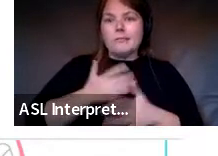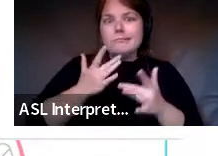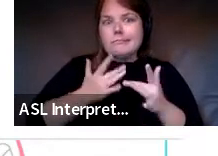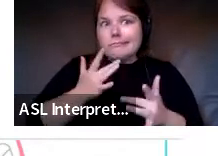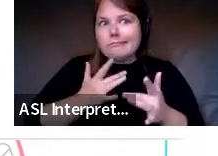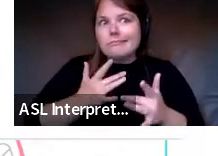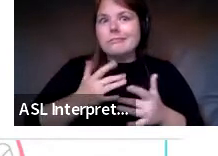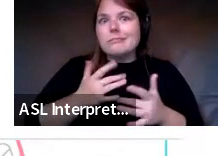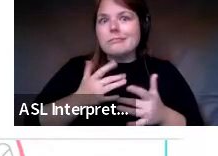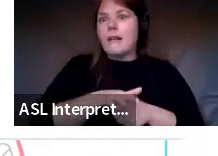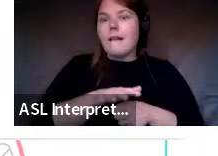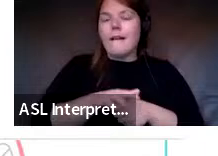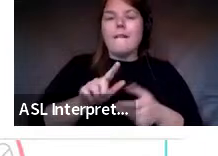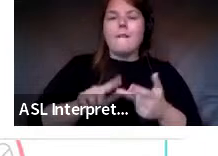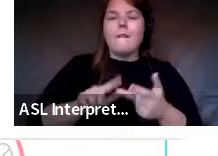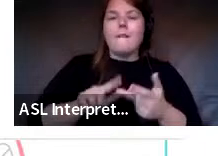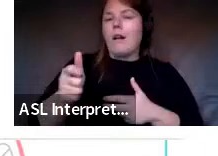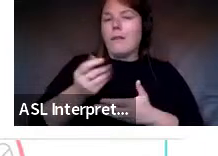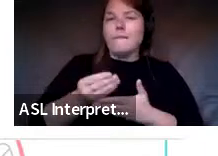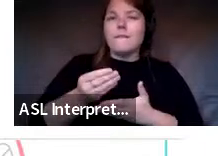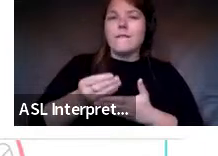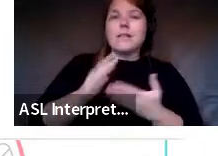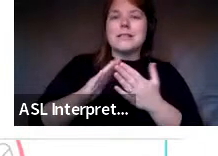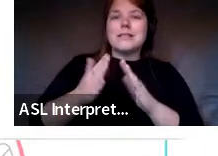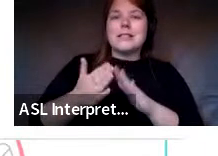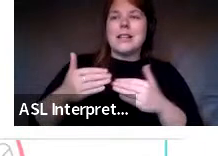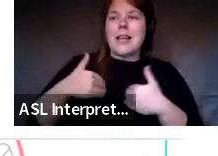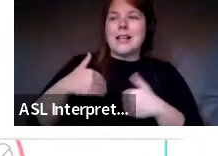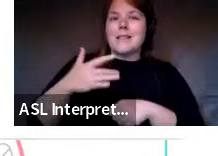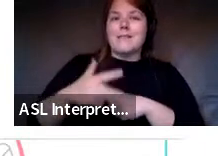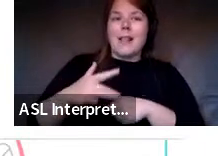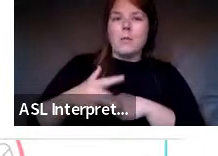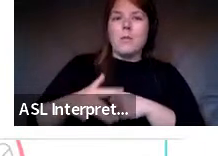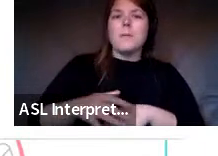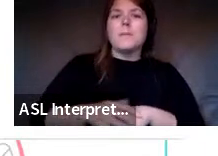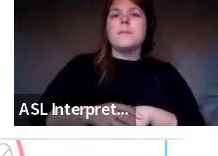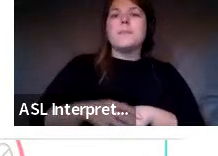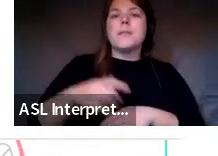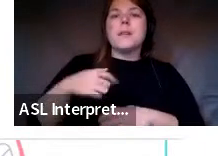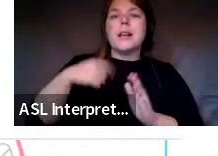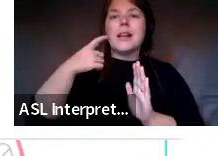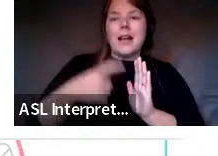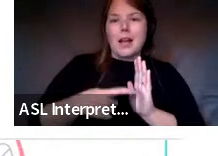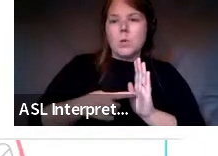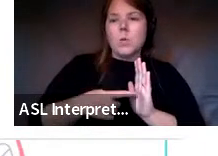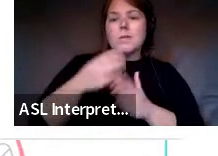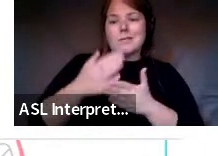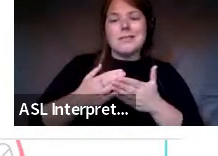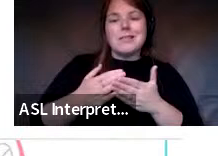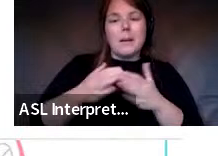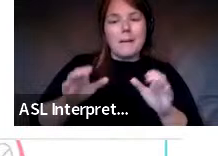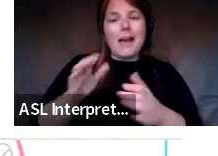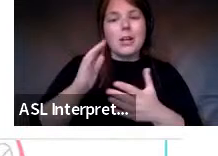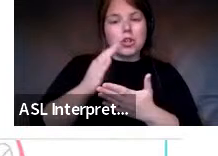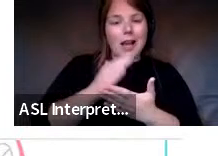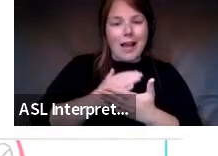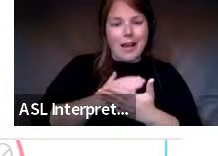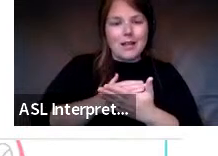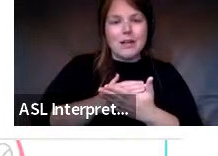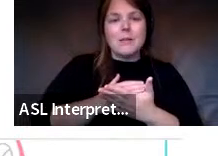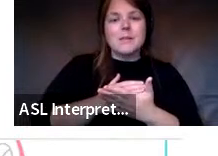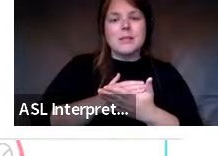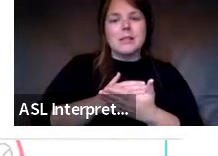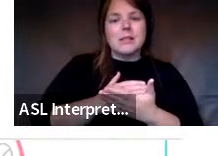other funds the city has available. And I saw, you know, some action items there,